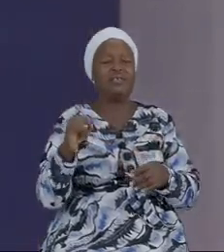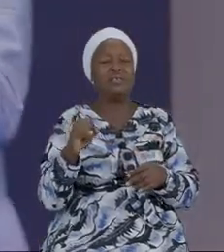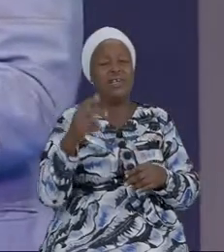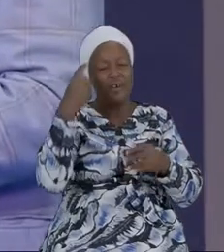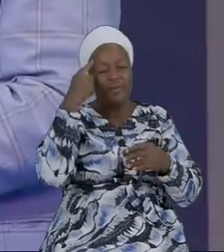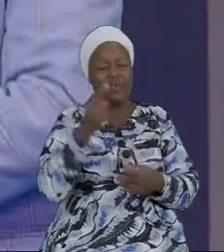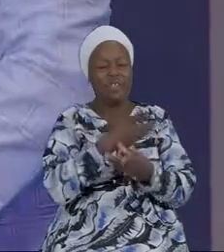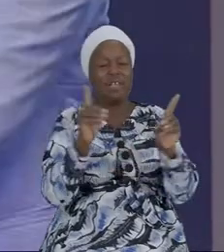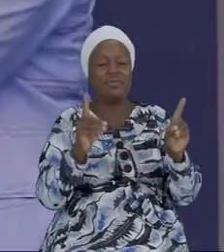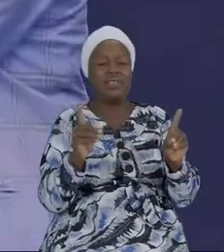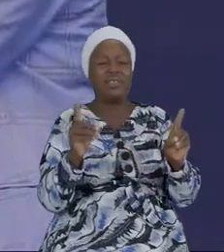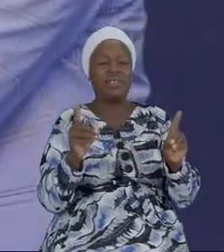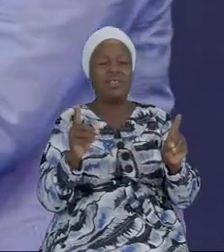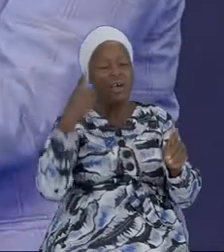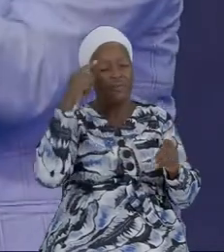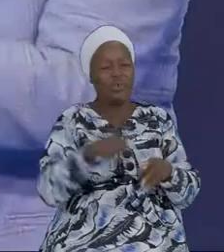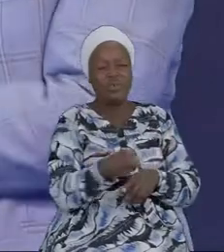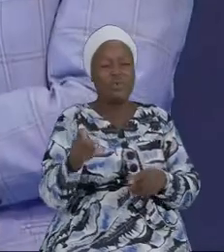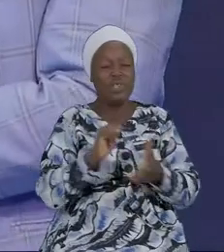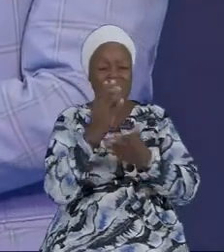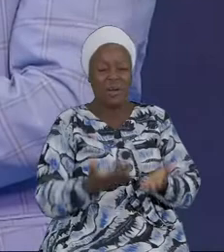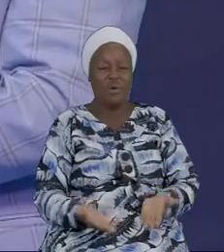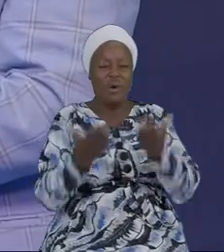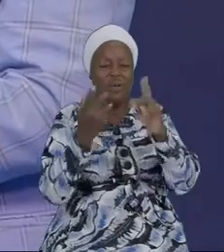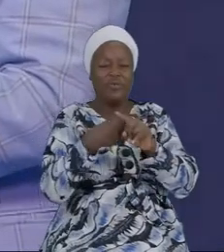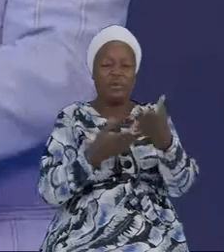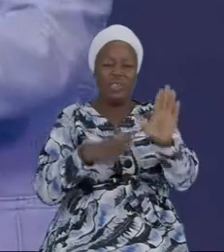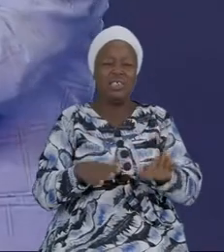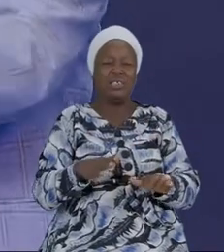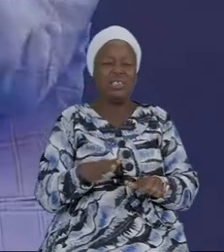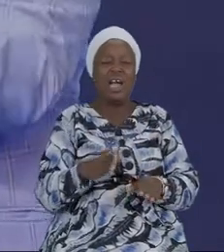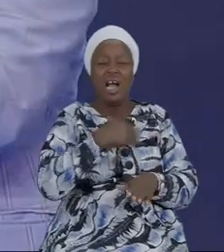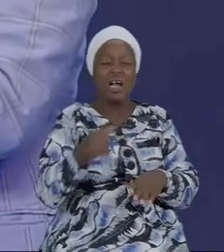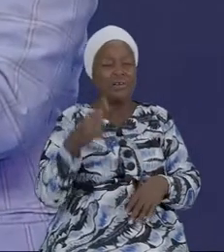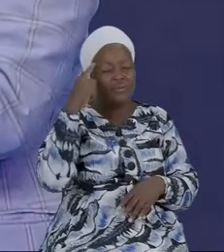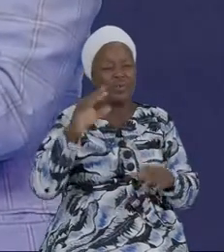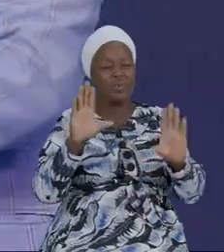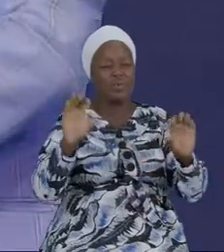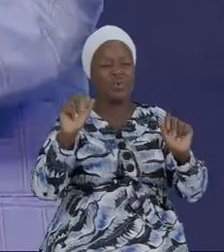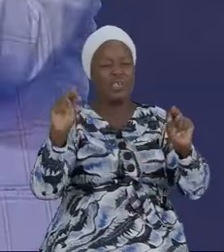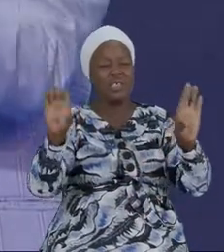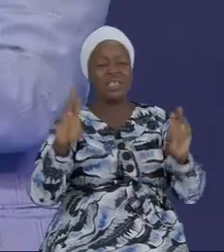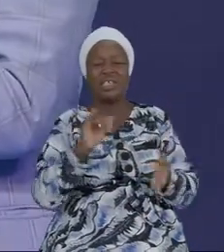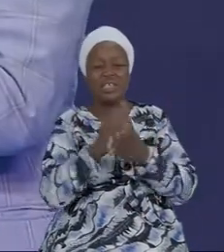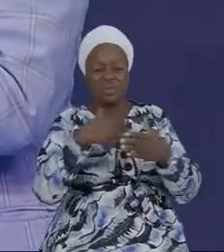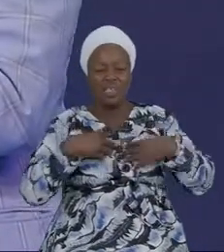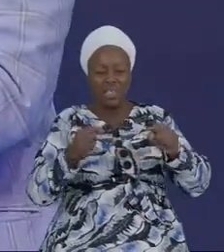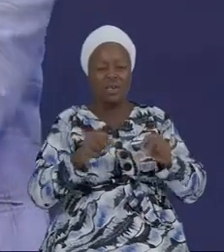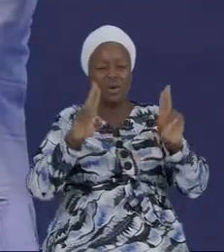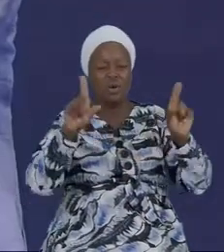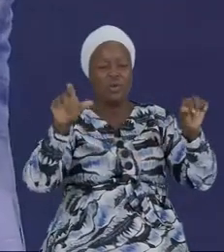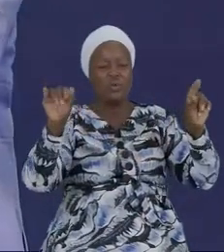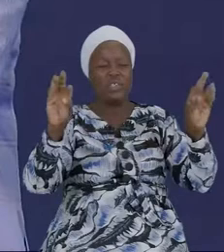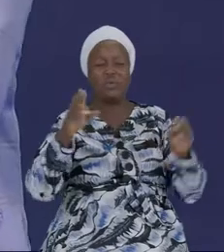for deliverance, for those who are raised from the dead, and for cancers you have healed, ulcers you have